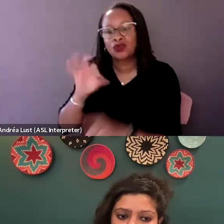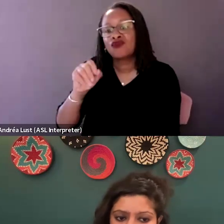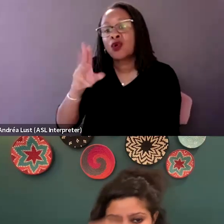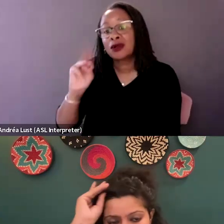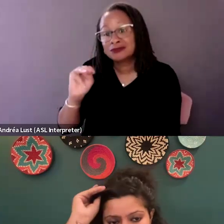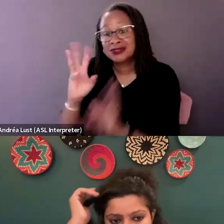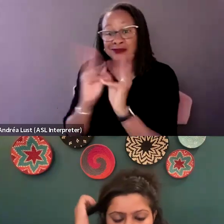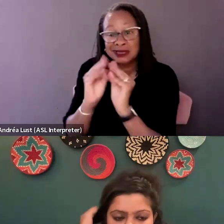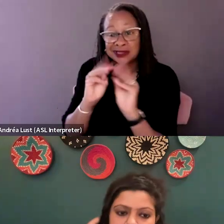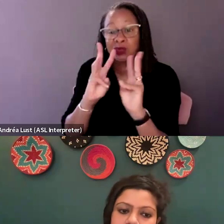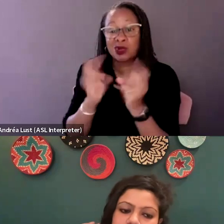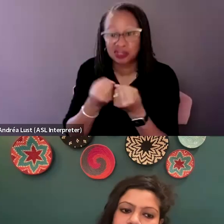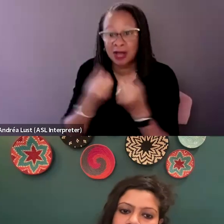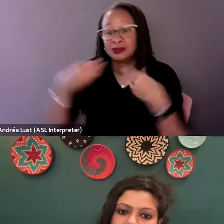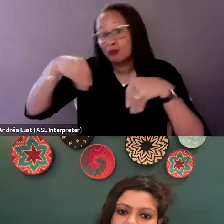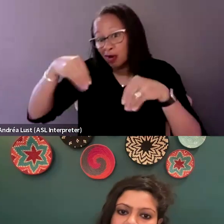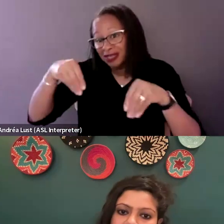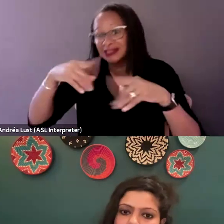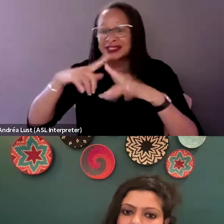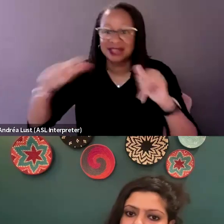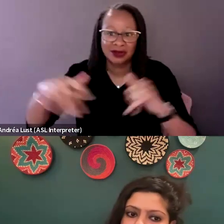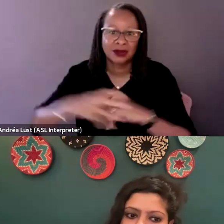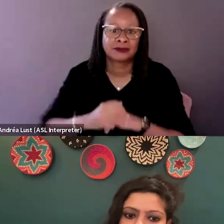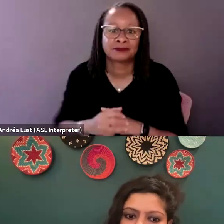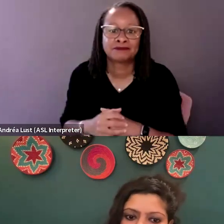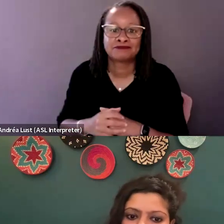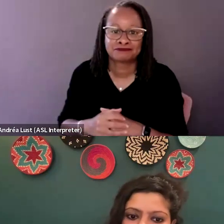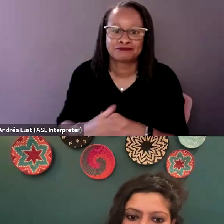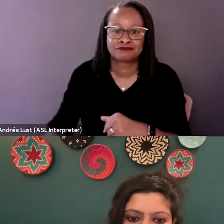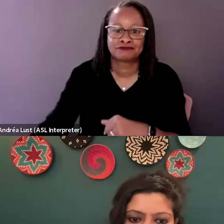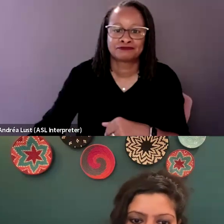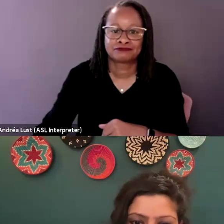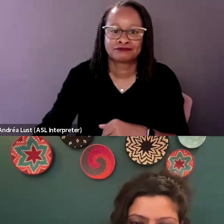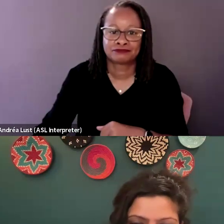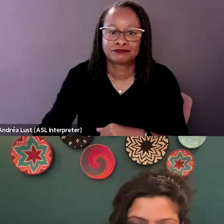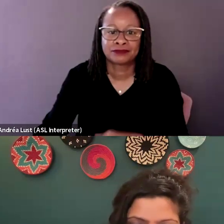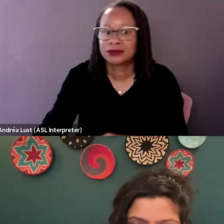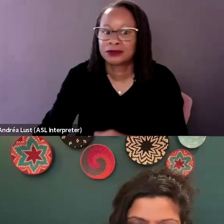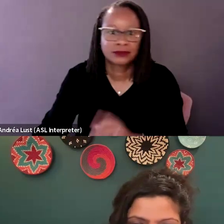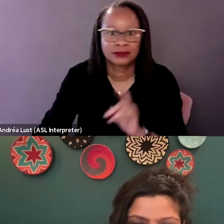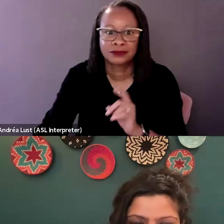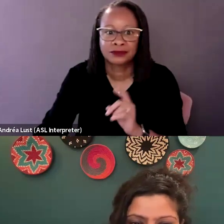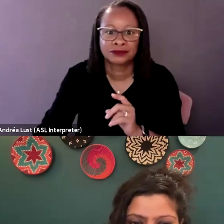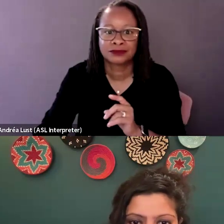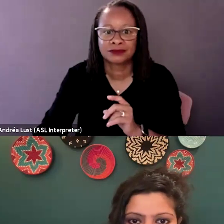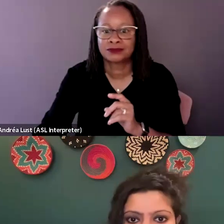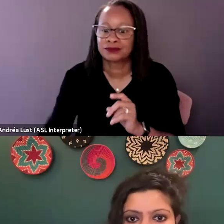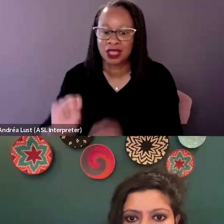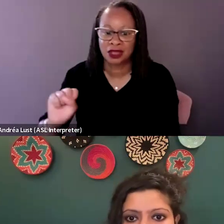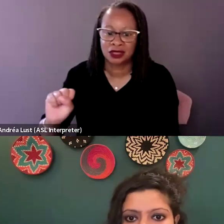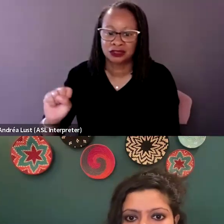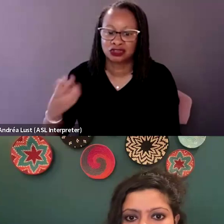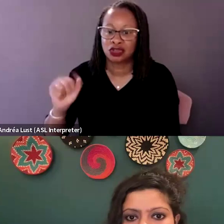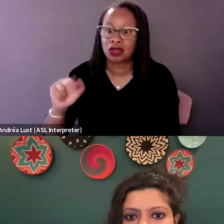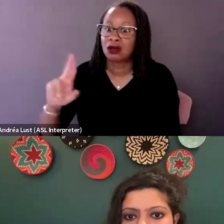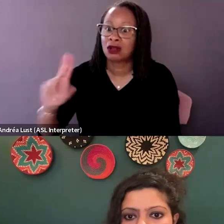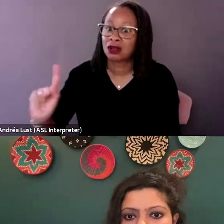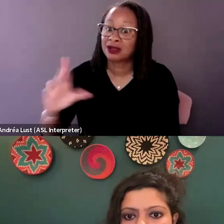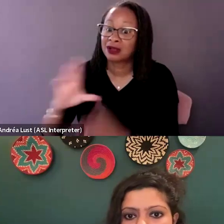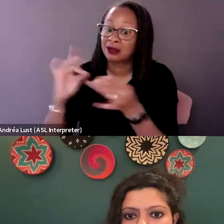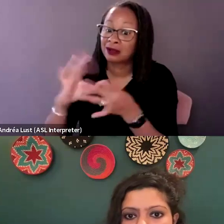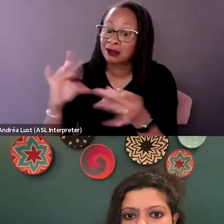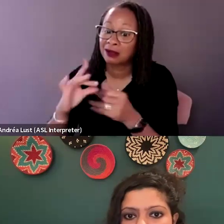will move on to our next question. So let's get into the